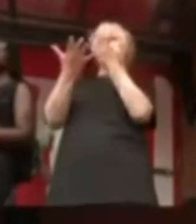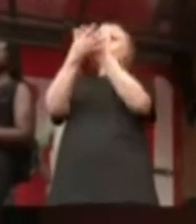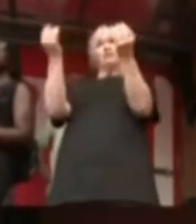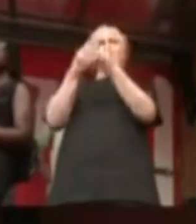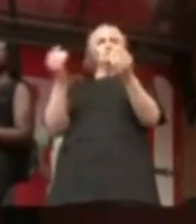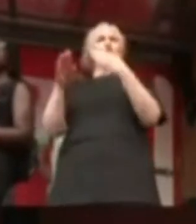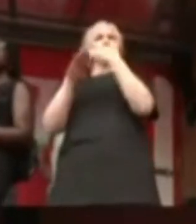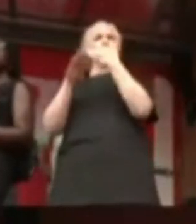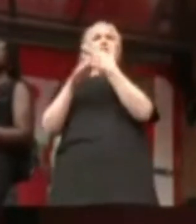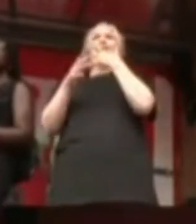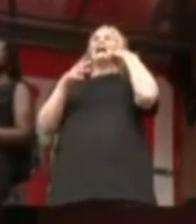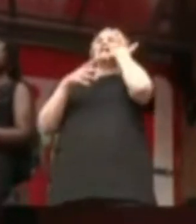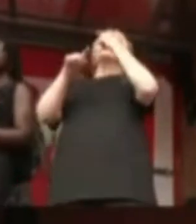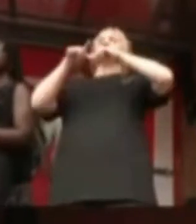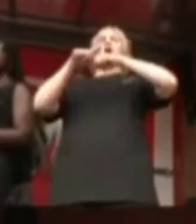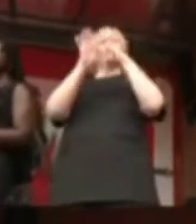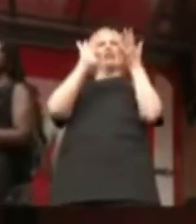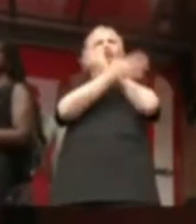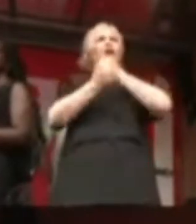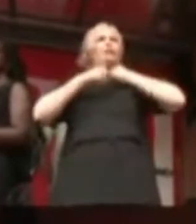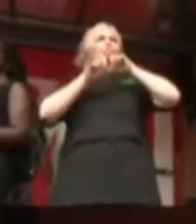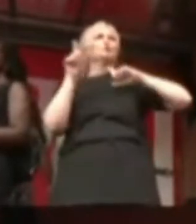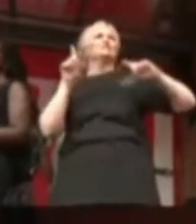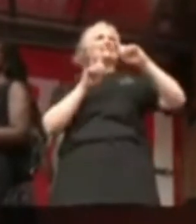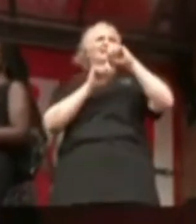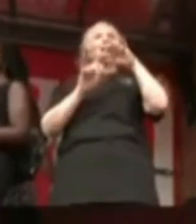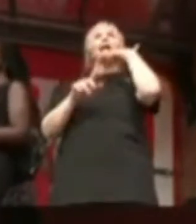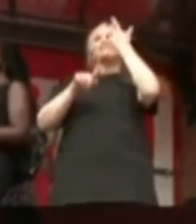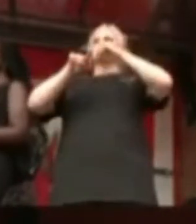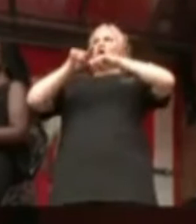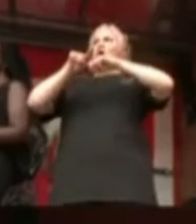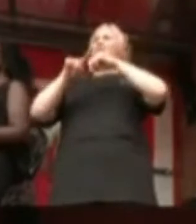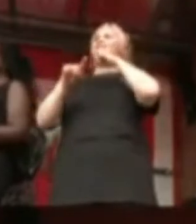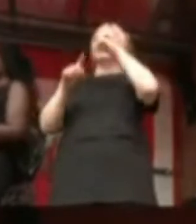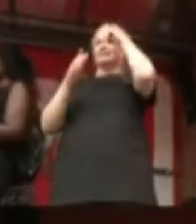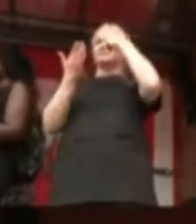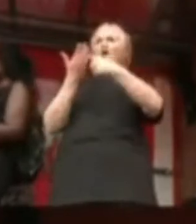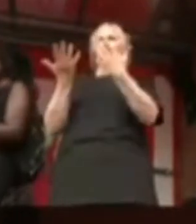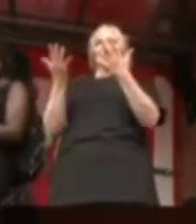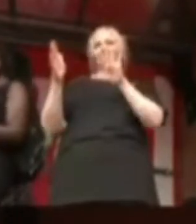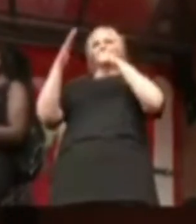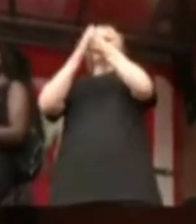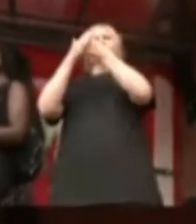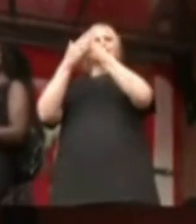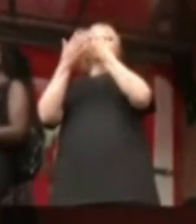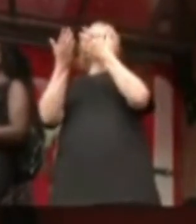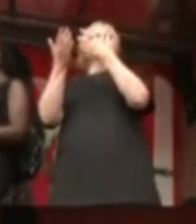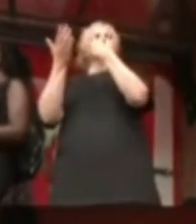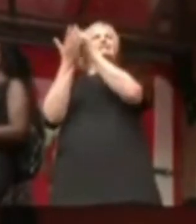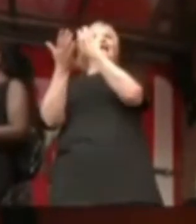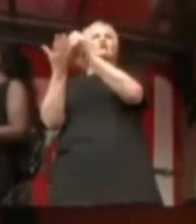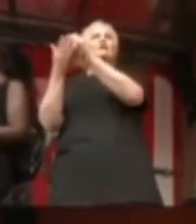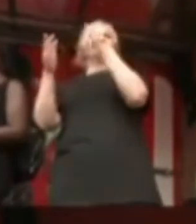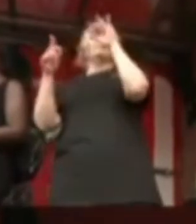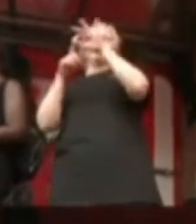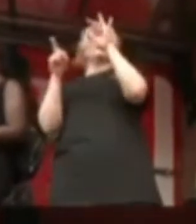they decimate our communities, and every time that they choose to close final salary pension schemes. Well, no